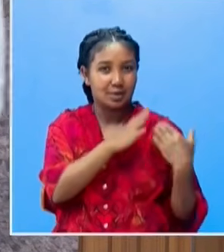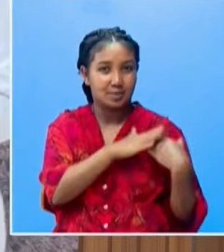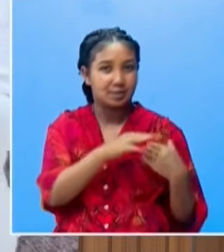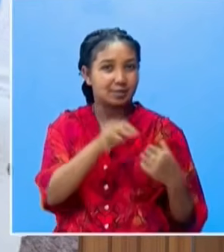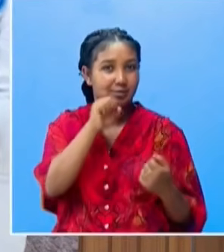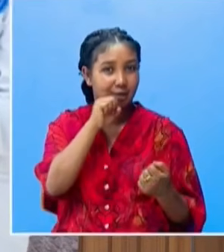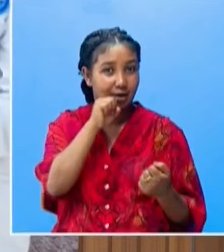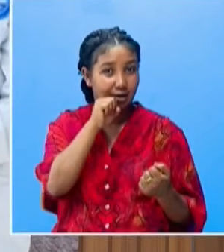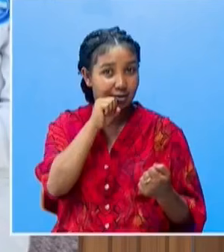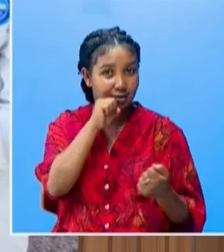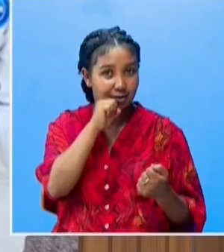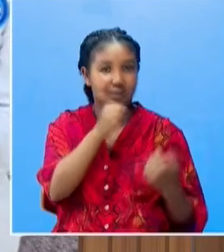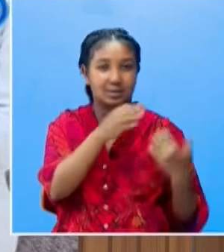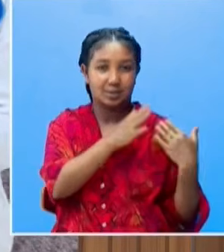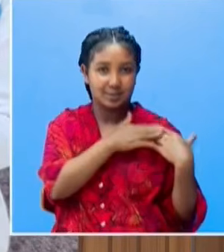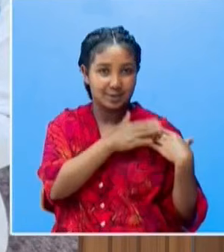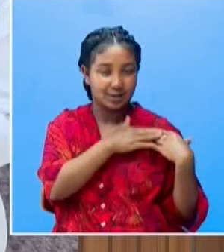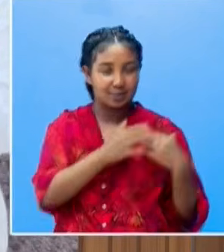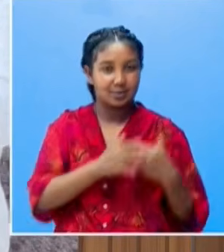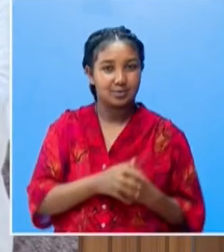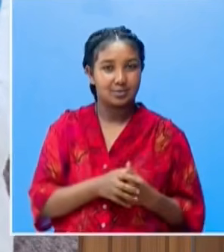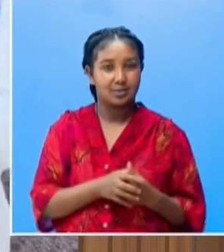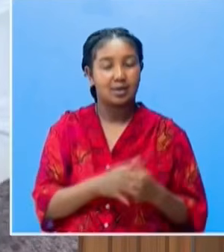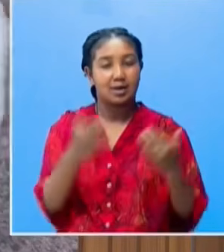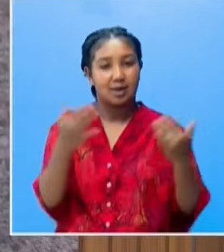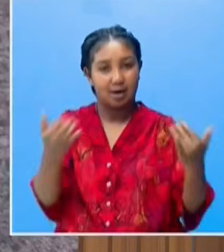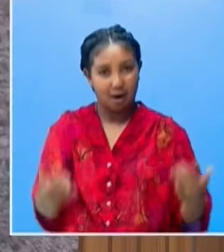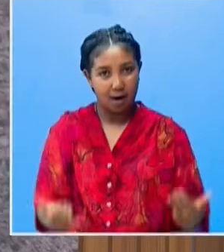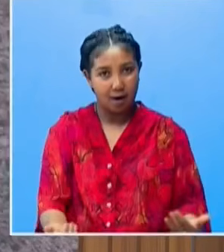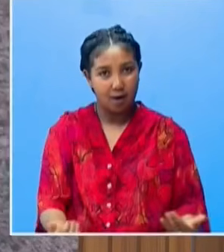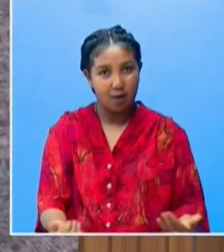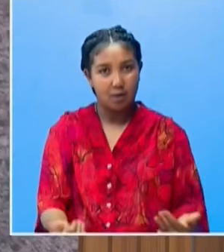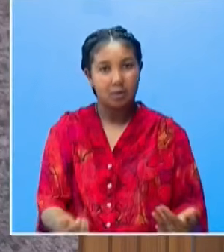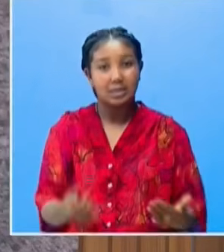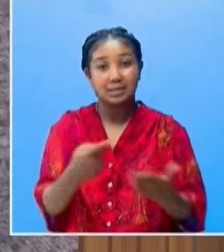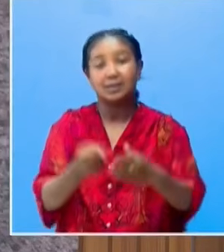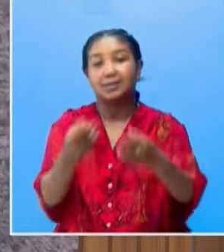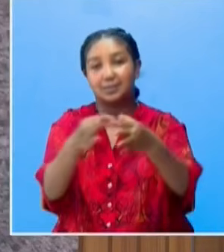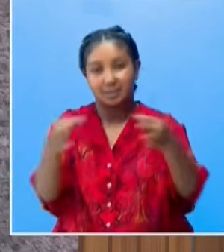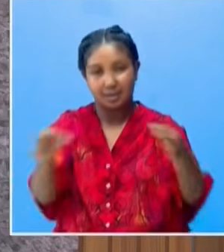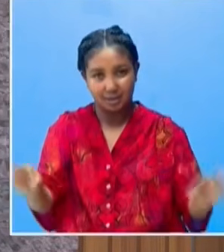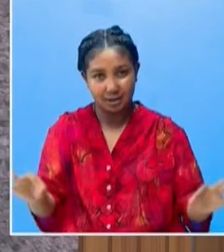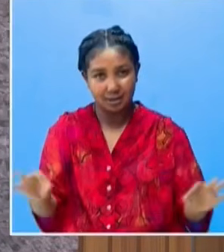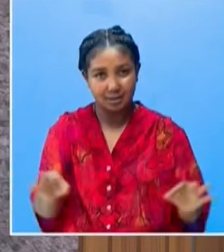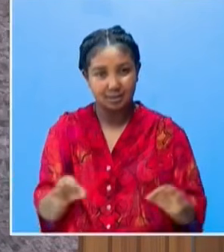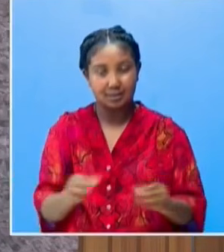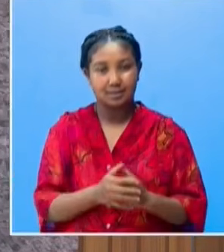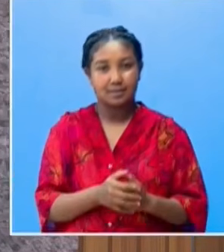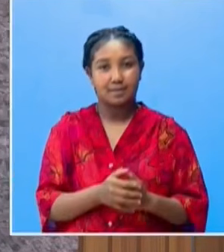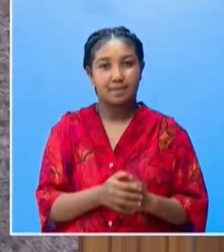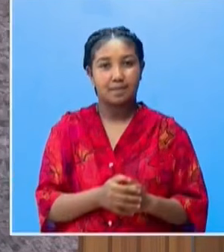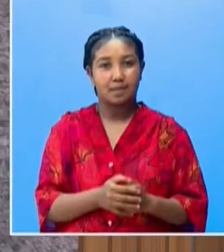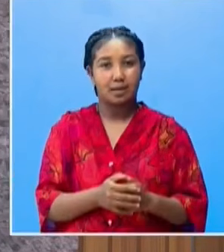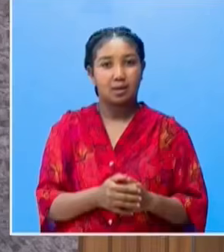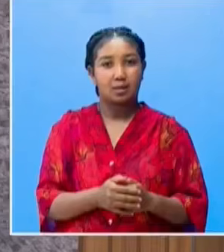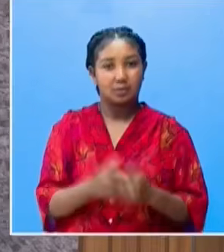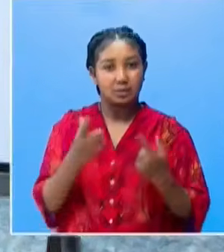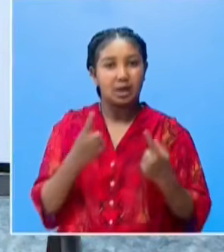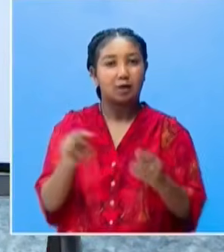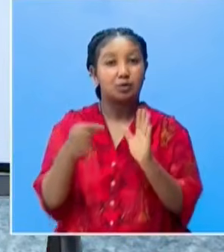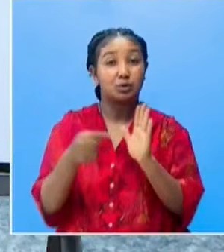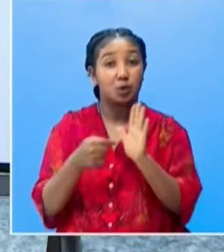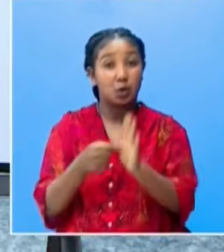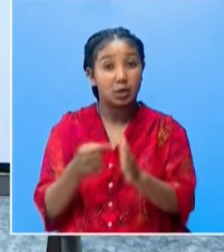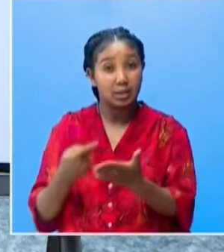is what? Our subject. Now, on these sentences, all right, what I've been trying to show